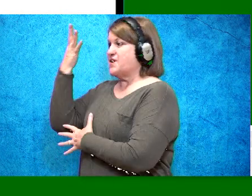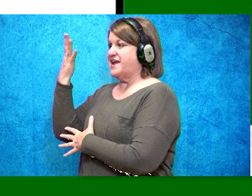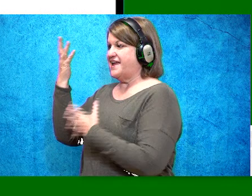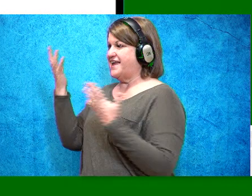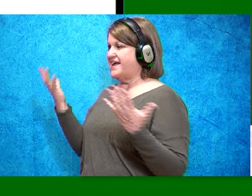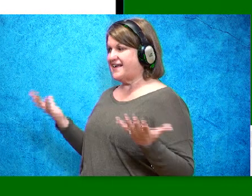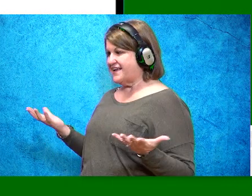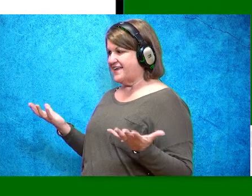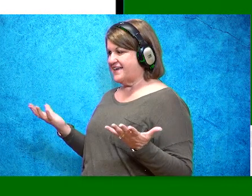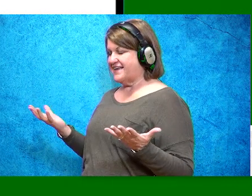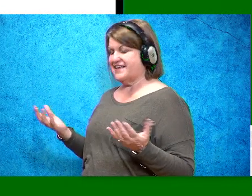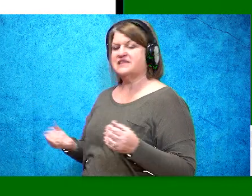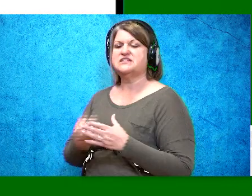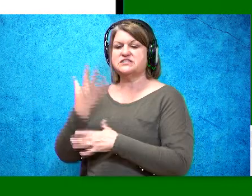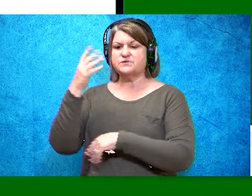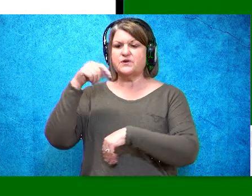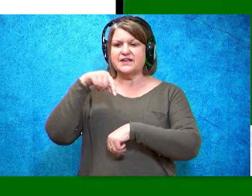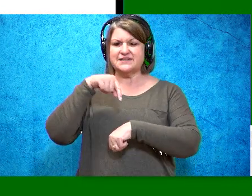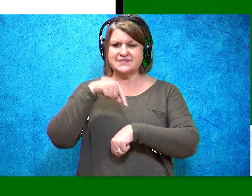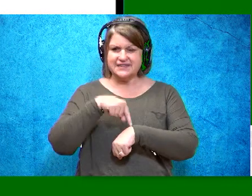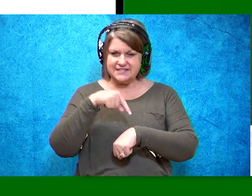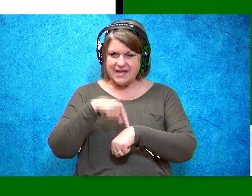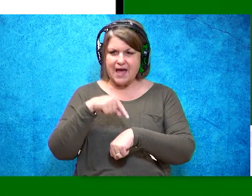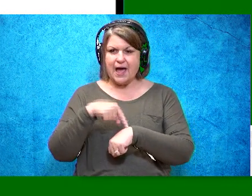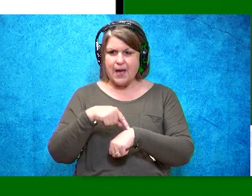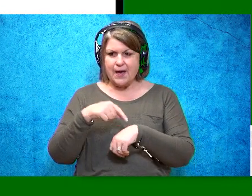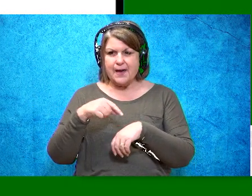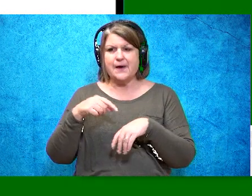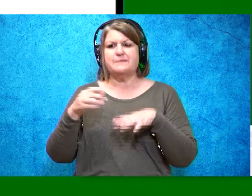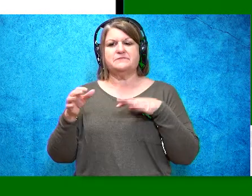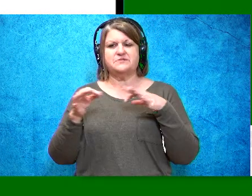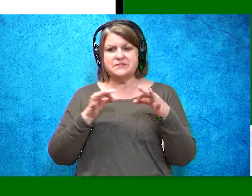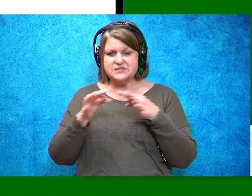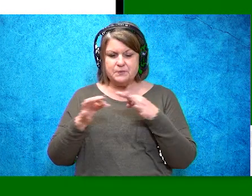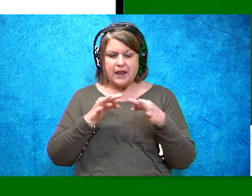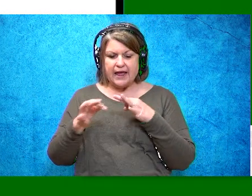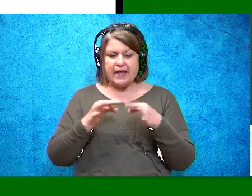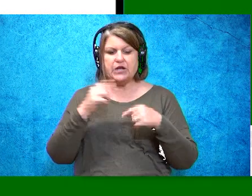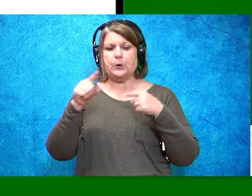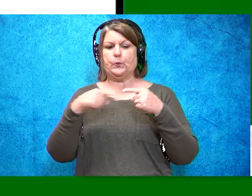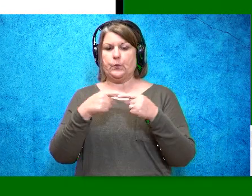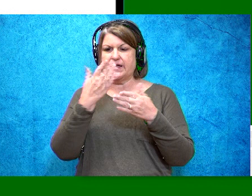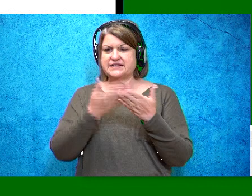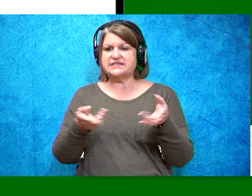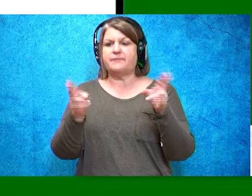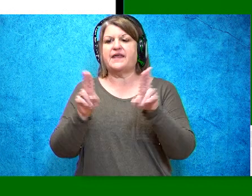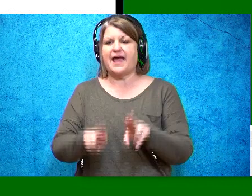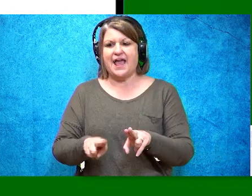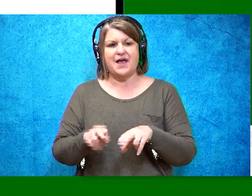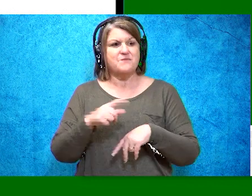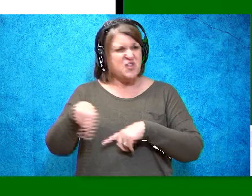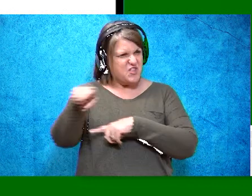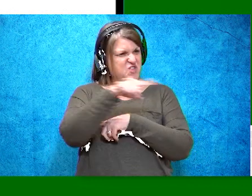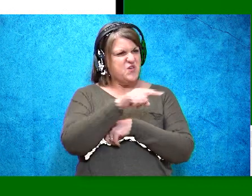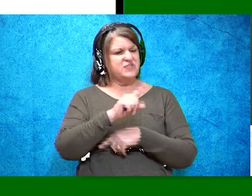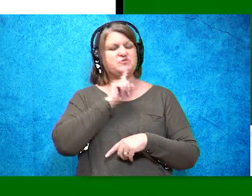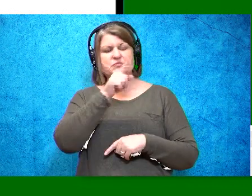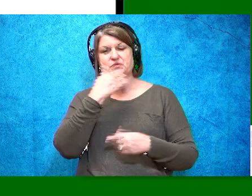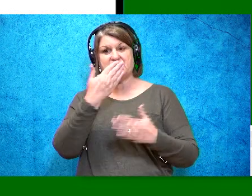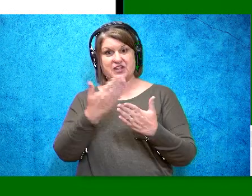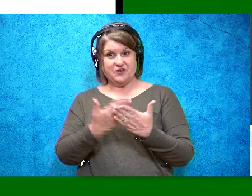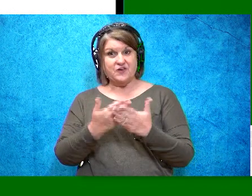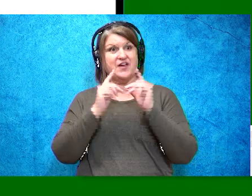is also a time to tell you when something happened in the text. You guys are doing so good with these